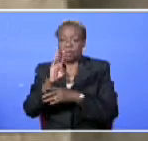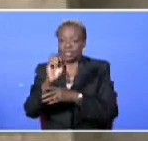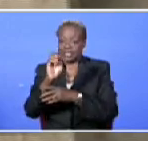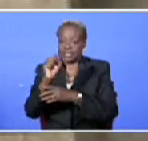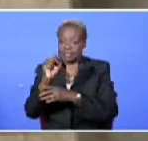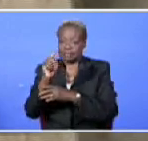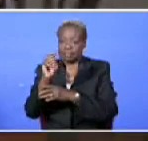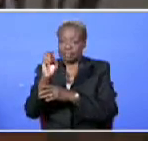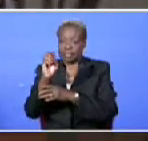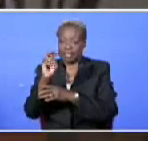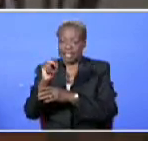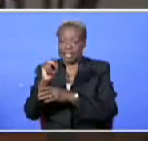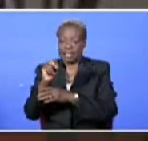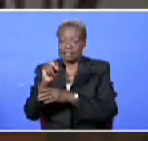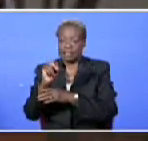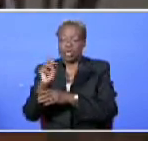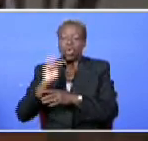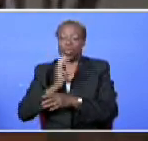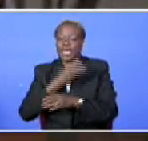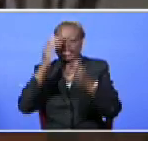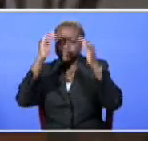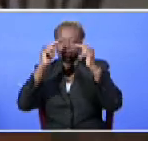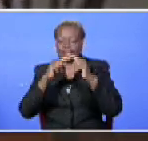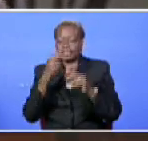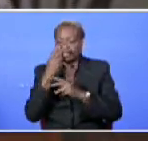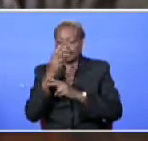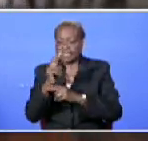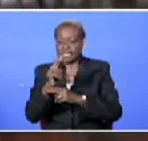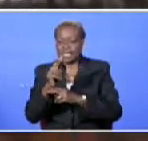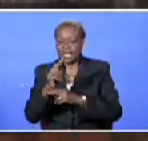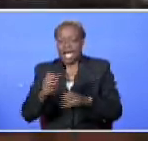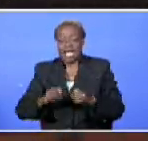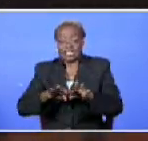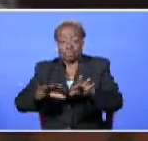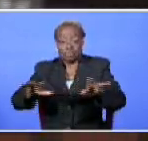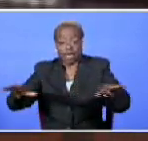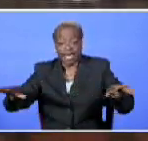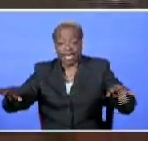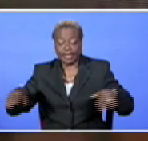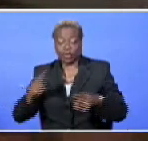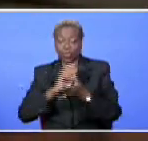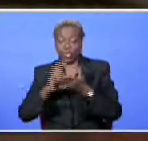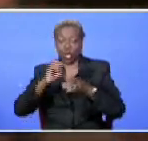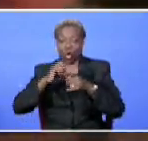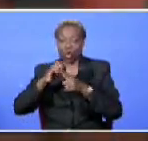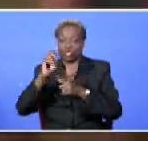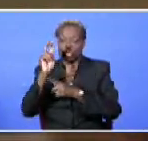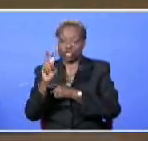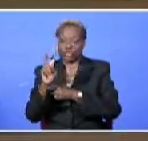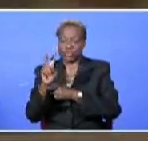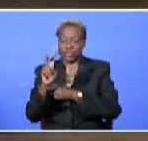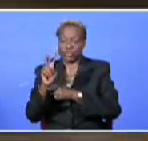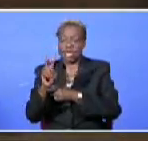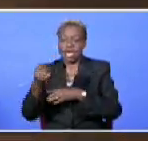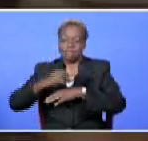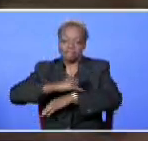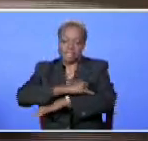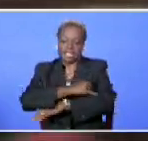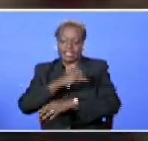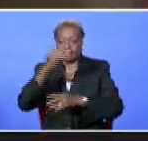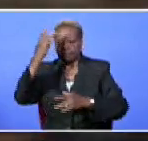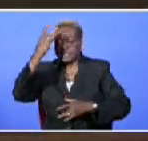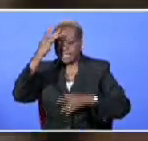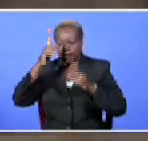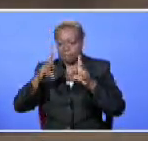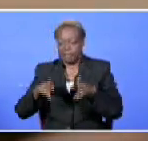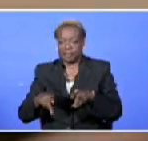for COVID-19. We expect to see a surge in a week or two of infected patients. And